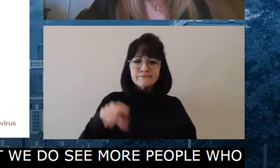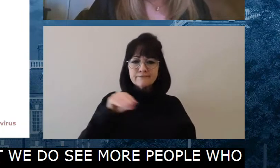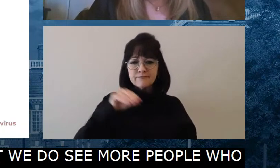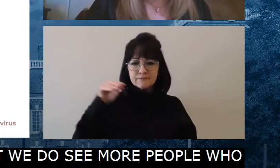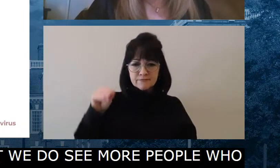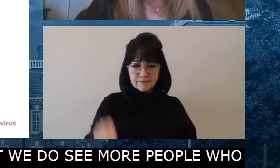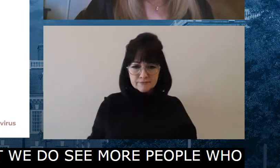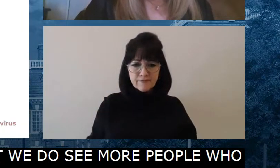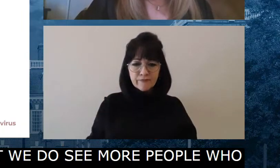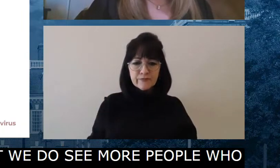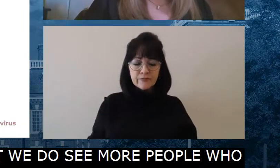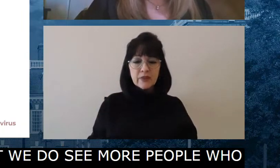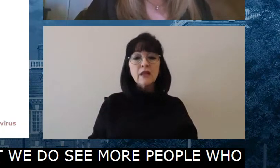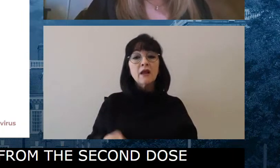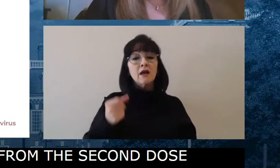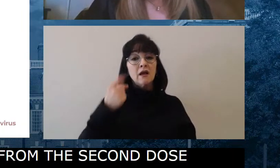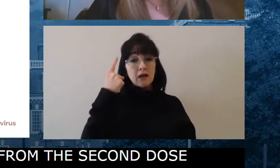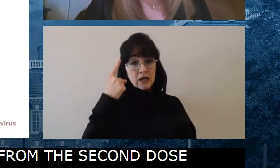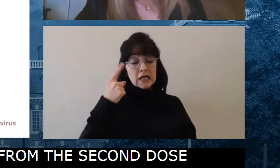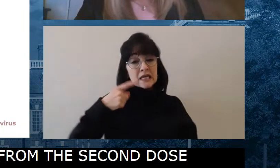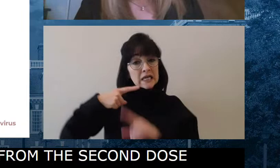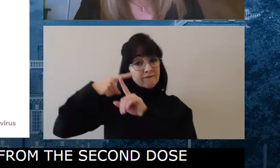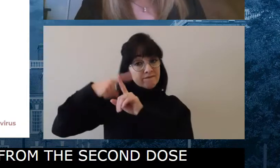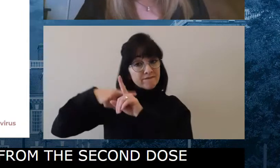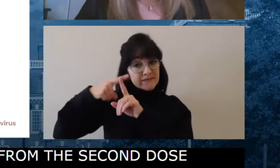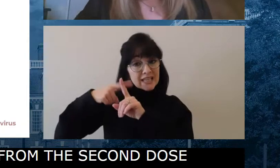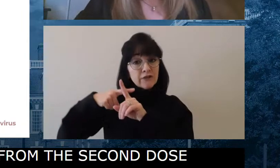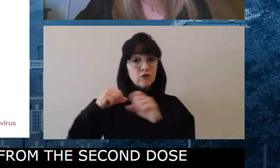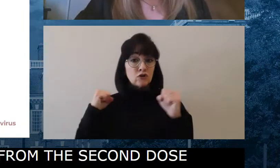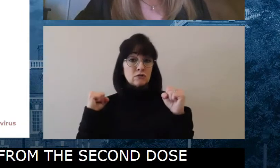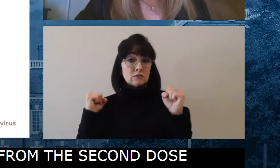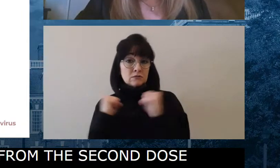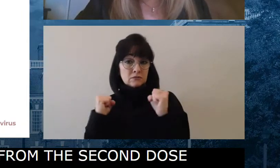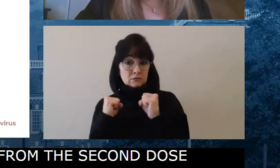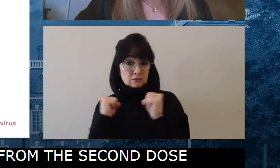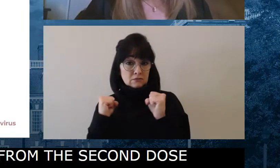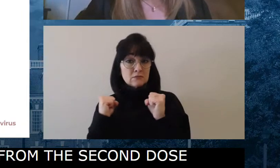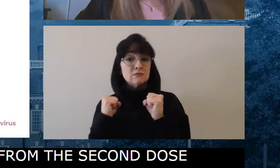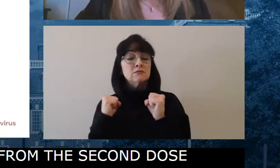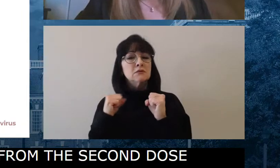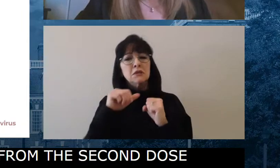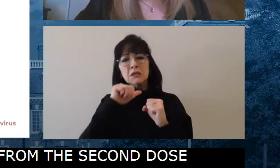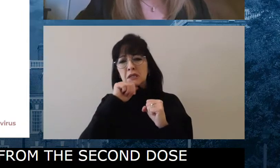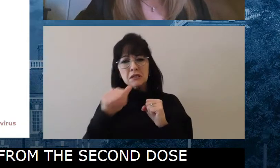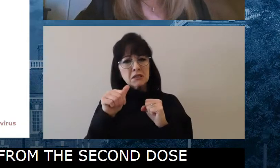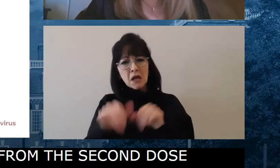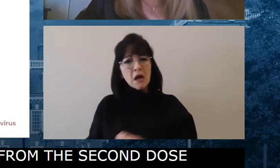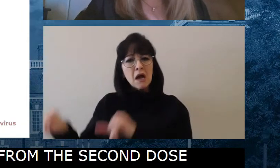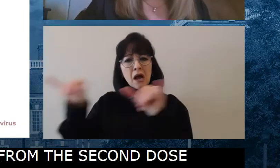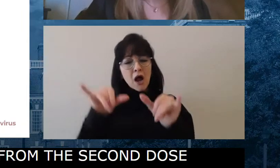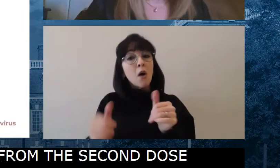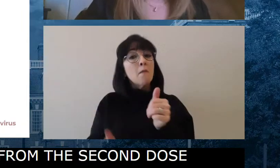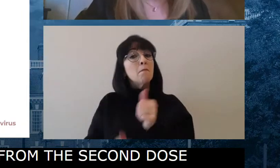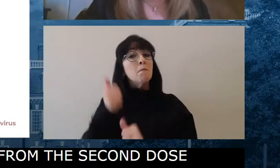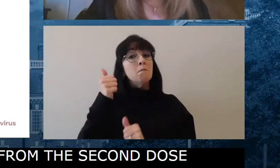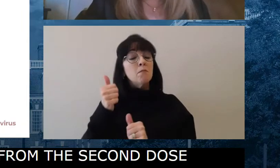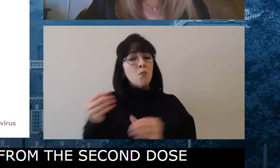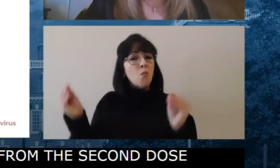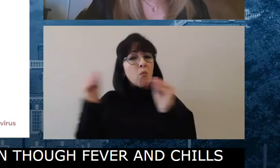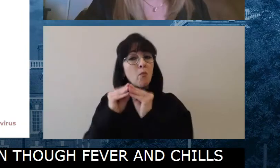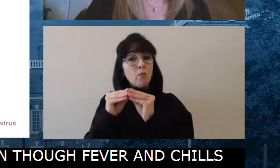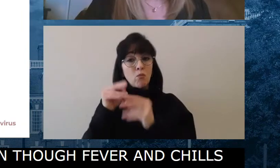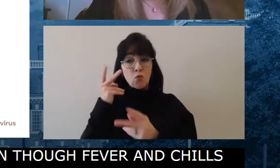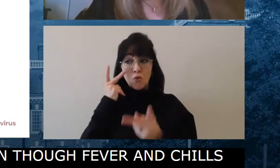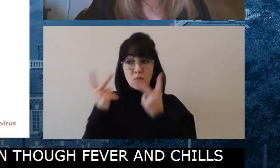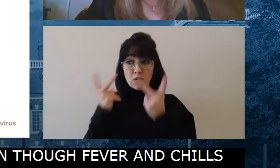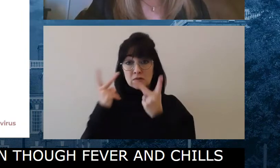that common, they were 4 times more common in the second dose versus the first dose. So when you get your second dose,